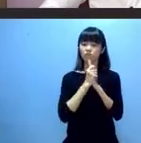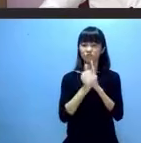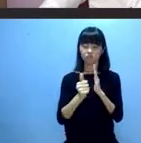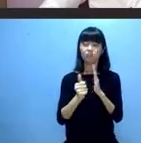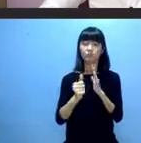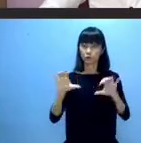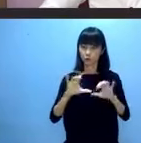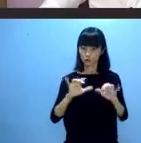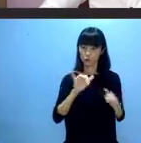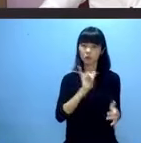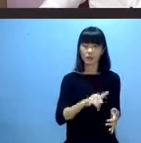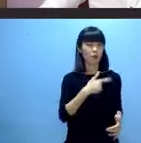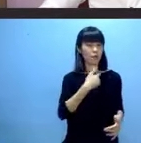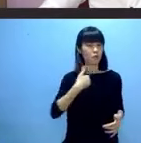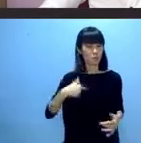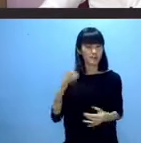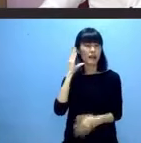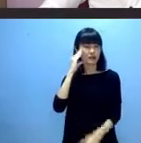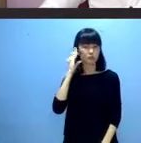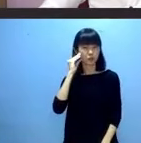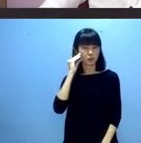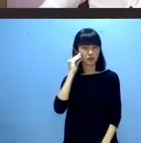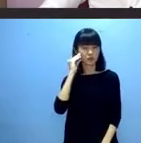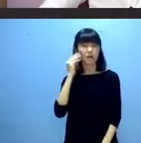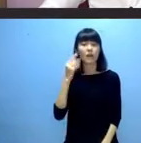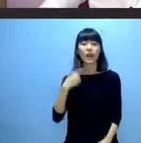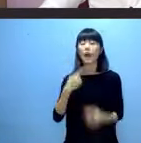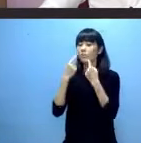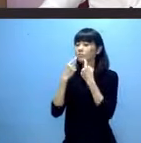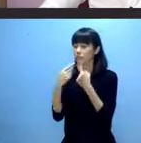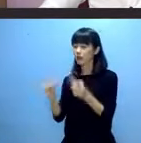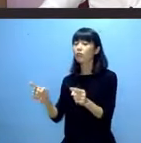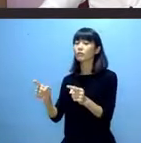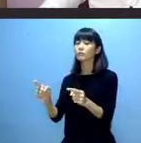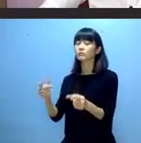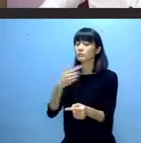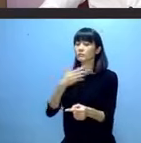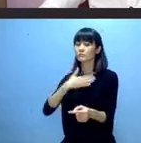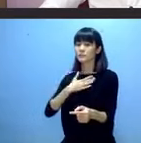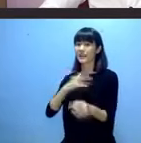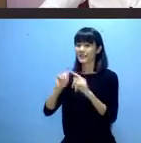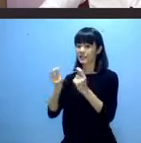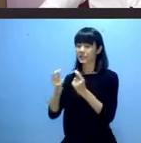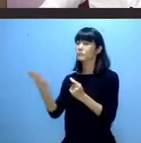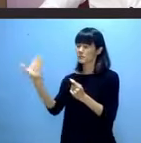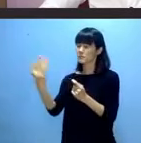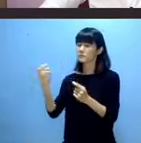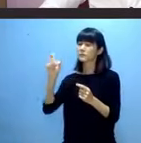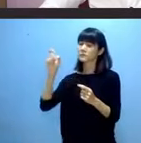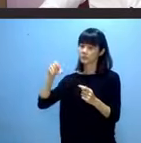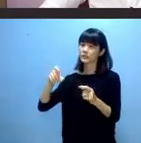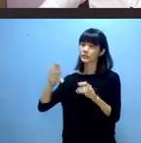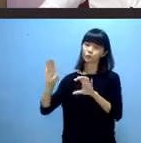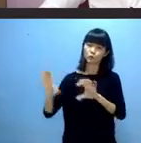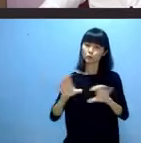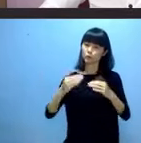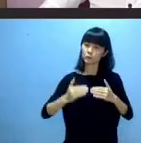are experienced in. And I was like, I was just telling my team, like, you know, we have to jump right into this. We have to help and support the community in whatever way